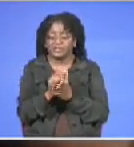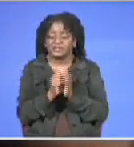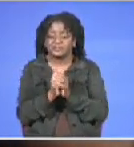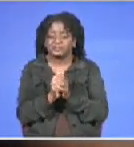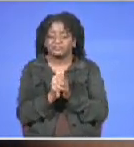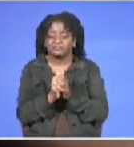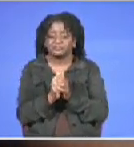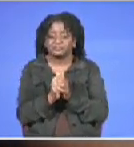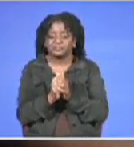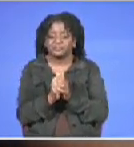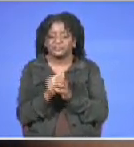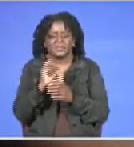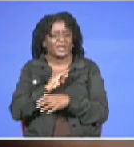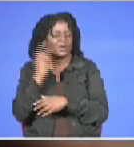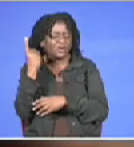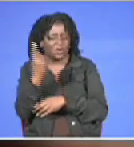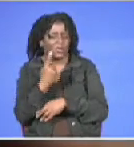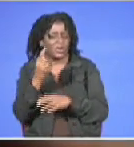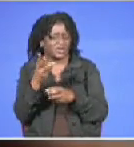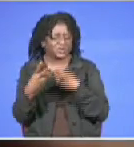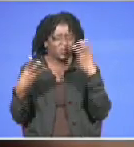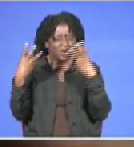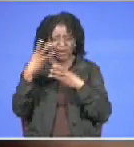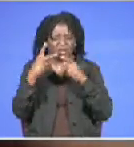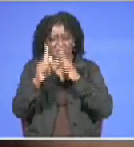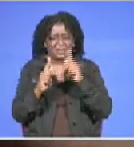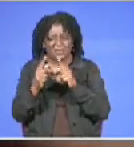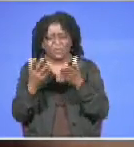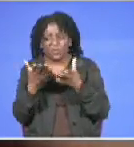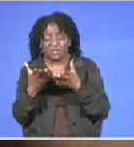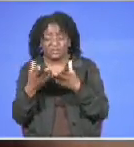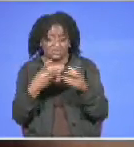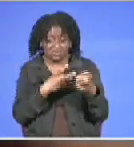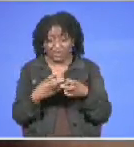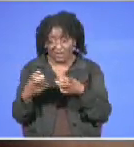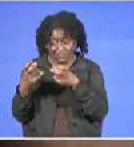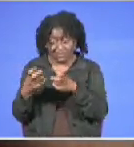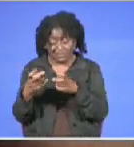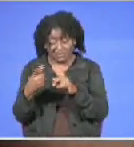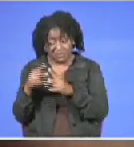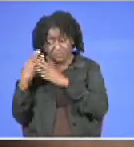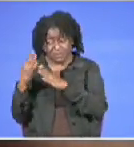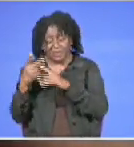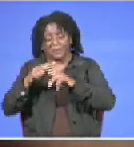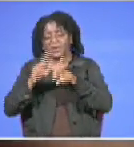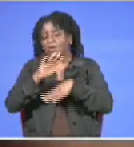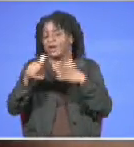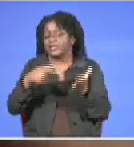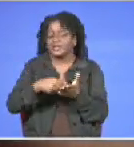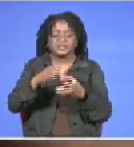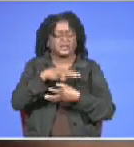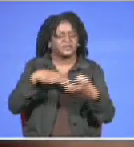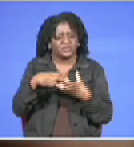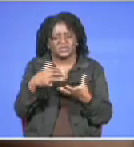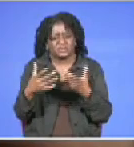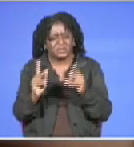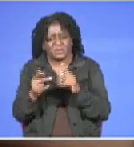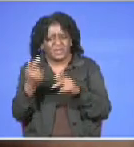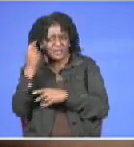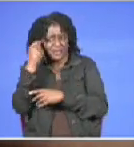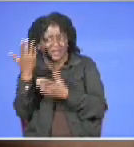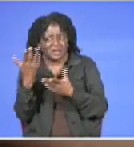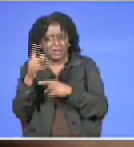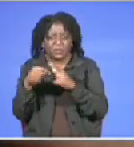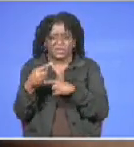You know, and I'm always worried that people are like, you know, I want to book a holiday, but all this confusion and drama that's going on when